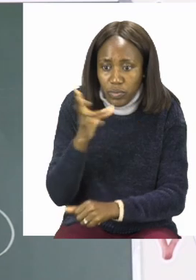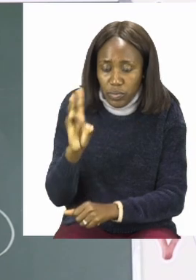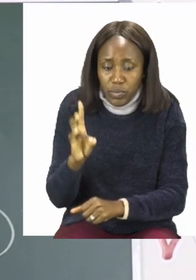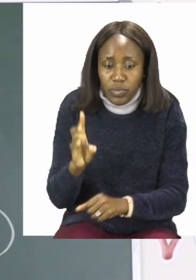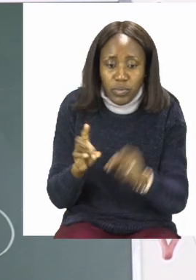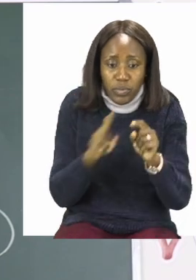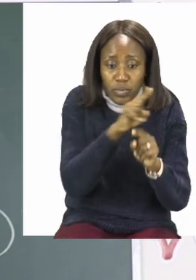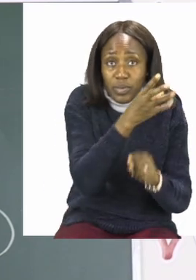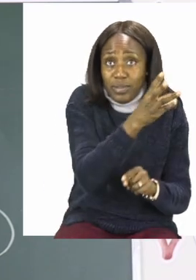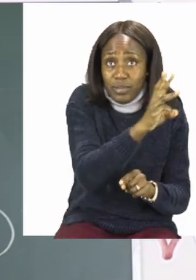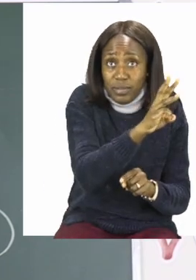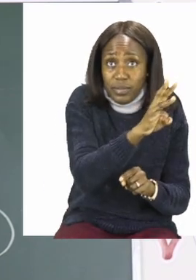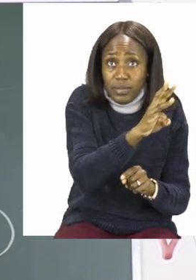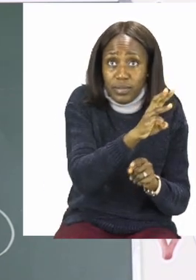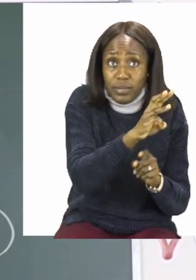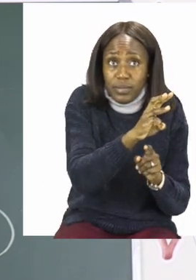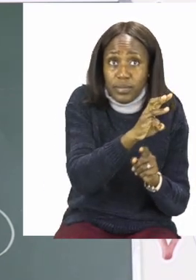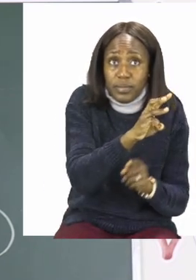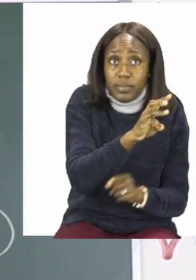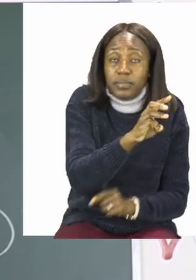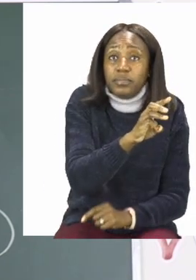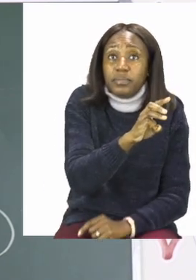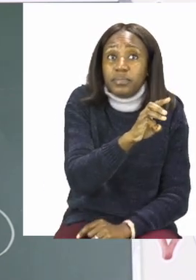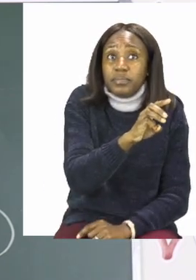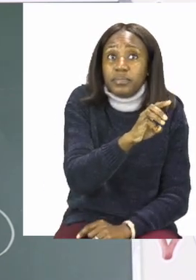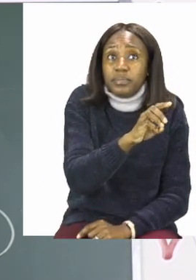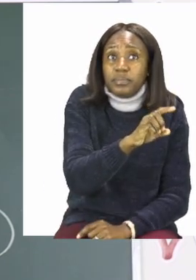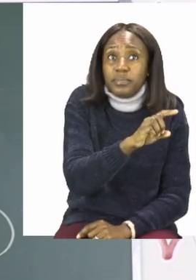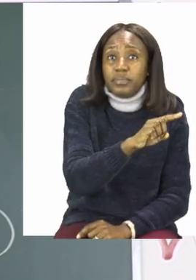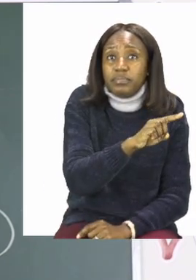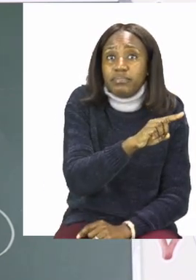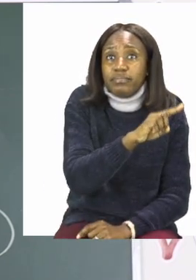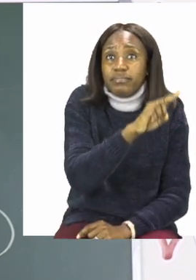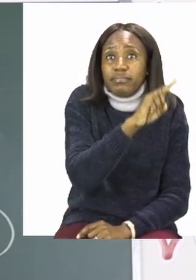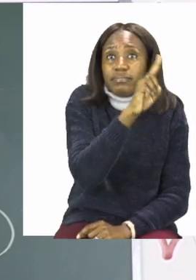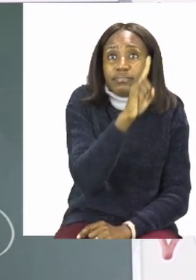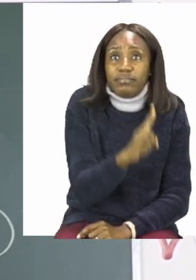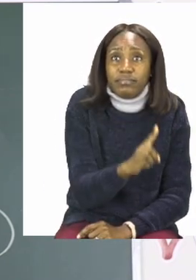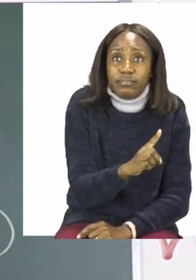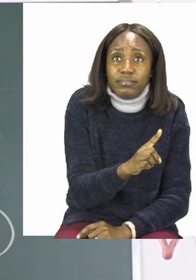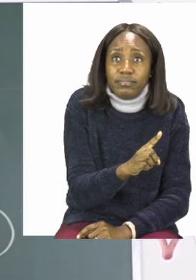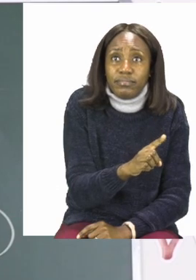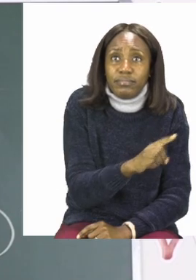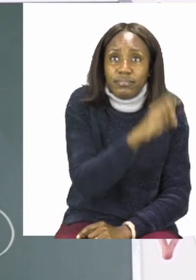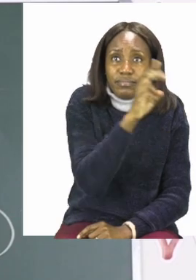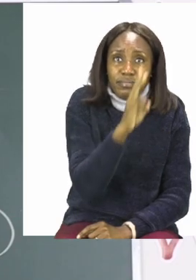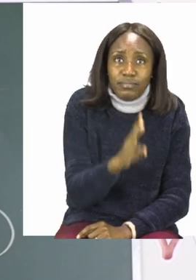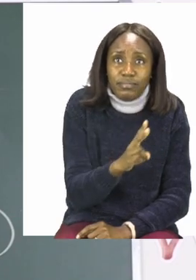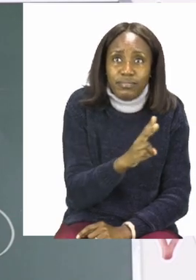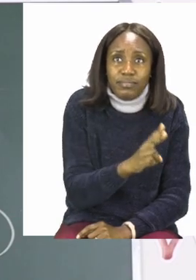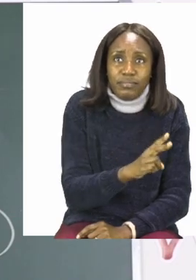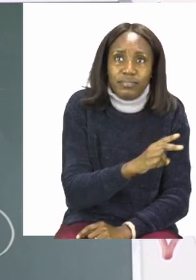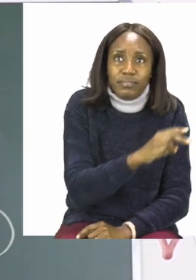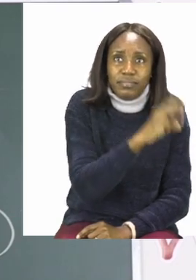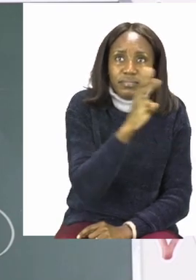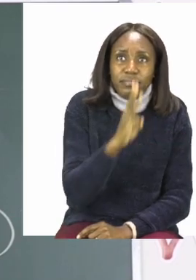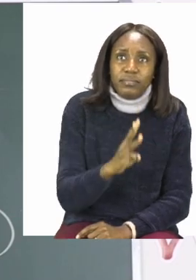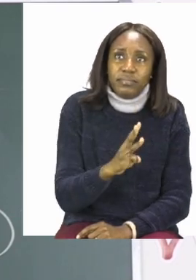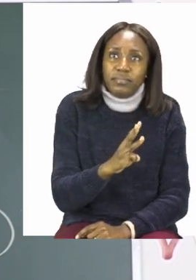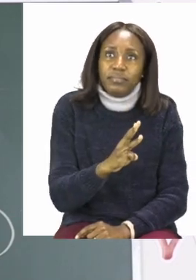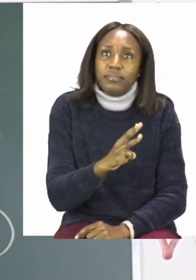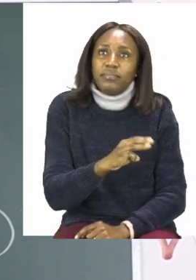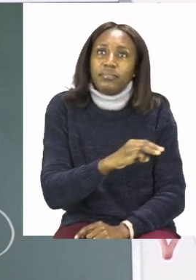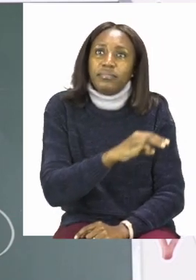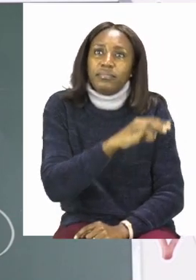again and we are going to hop. Are we ready? Let's go. Let's go. 1, 2, 3,